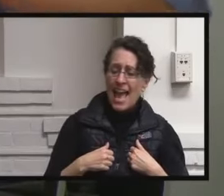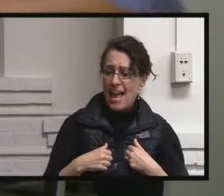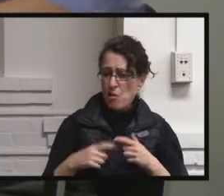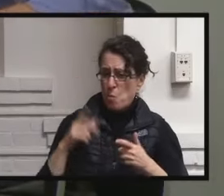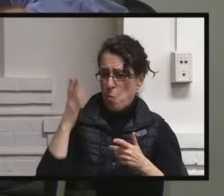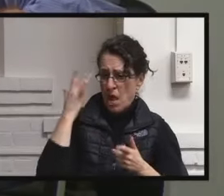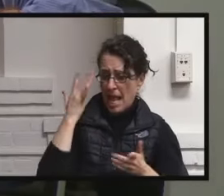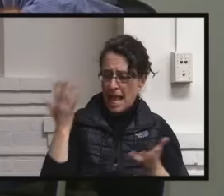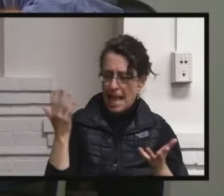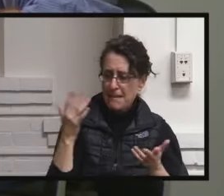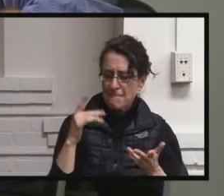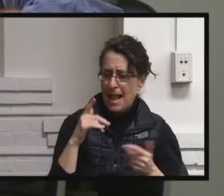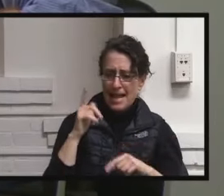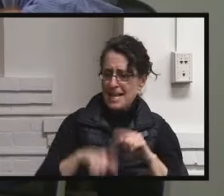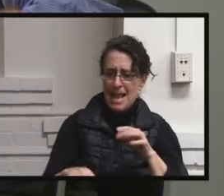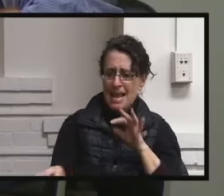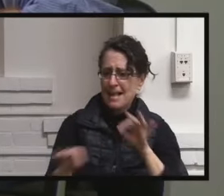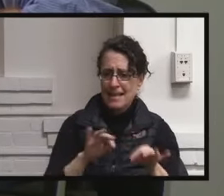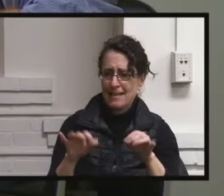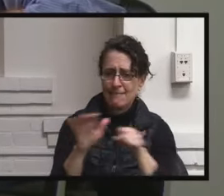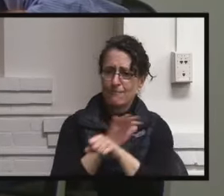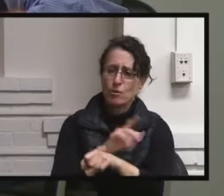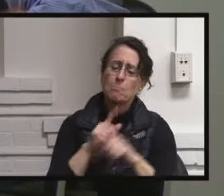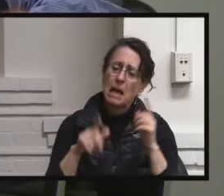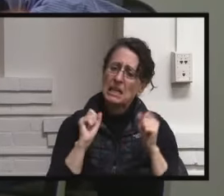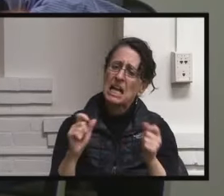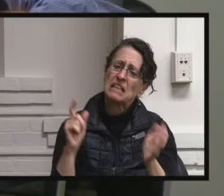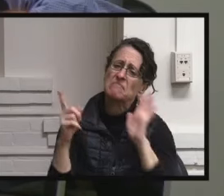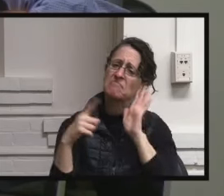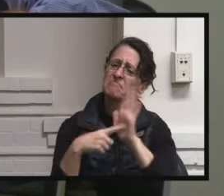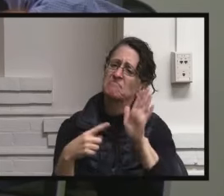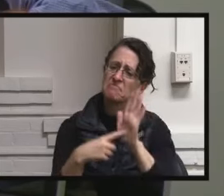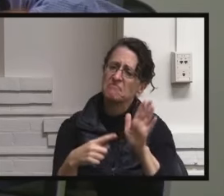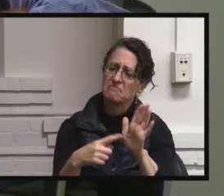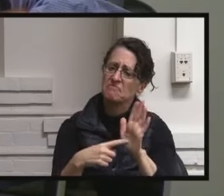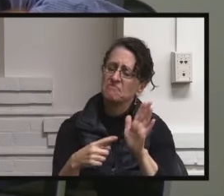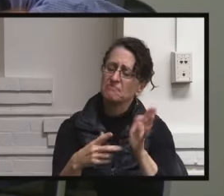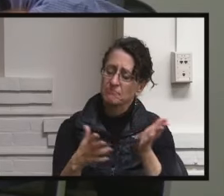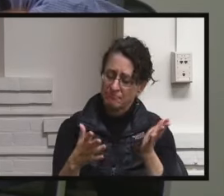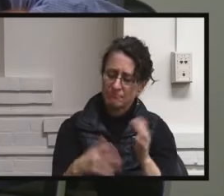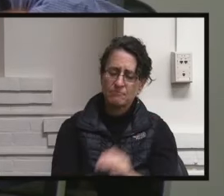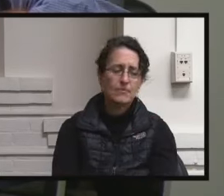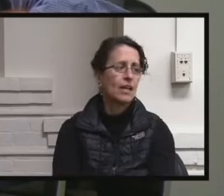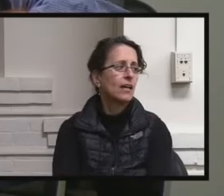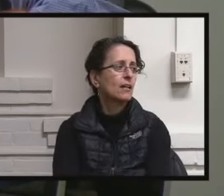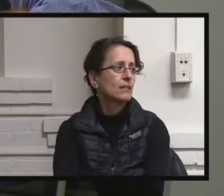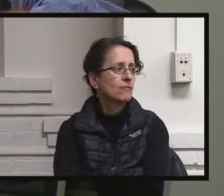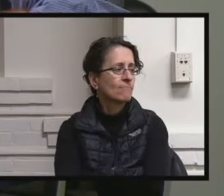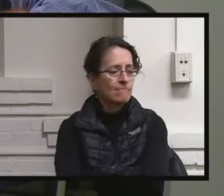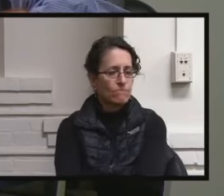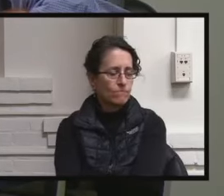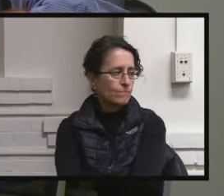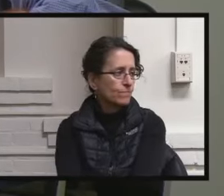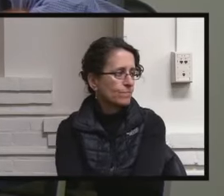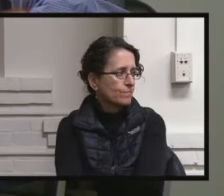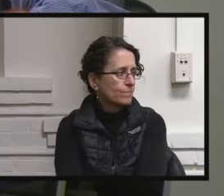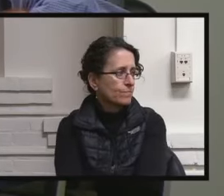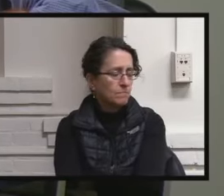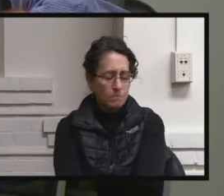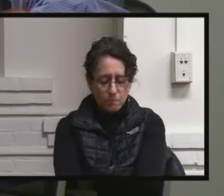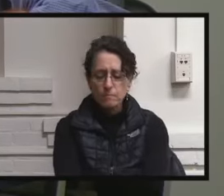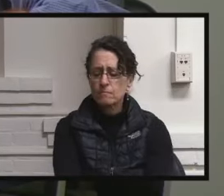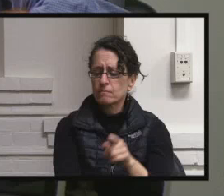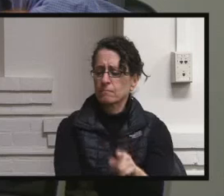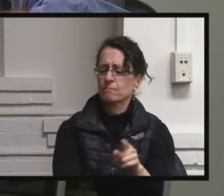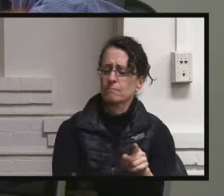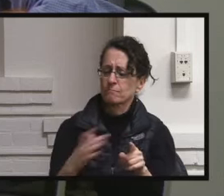specifically, but I can account for it somewhat anecdotally. We thought that was an interesting transition. And